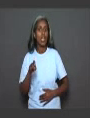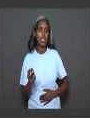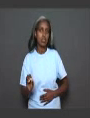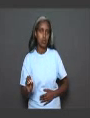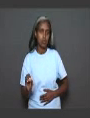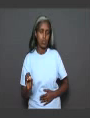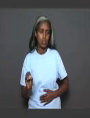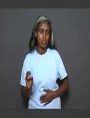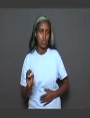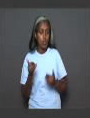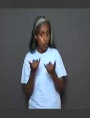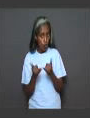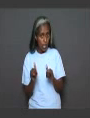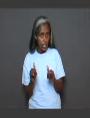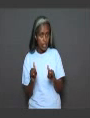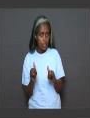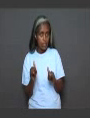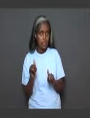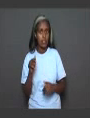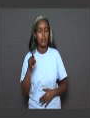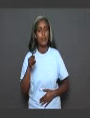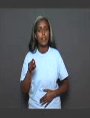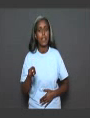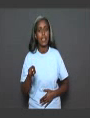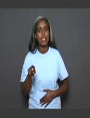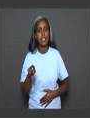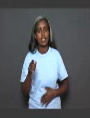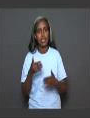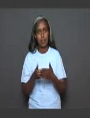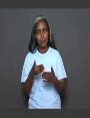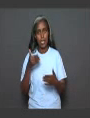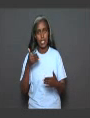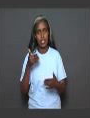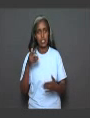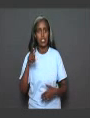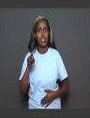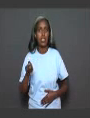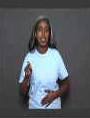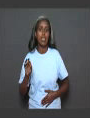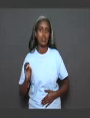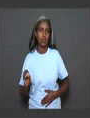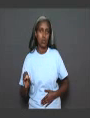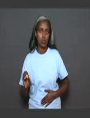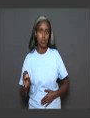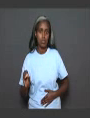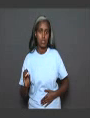x0 over x minus